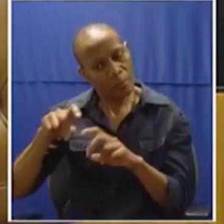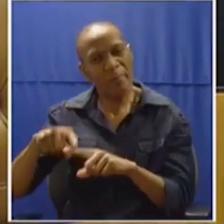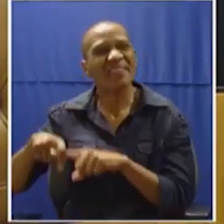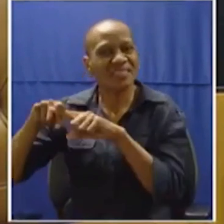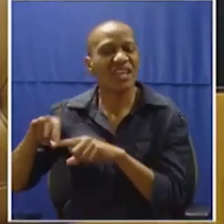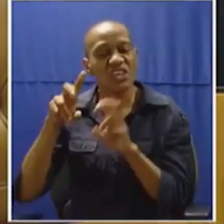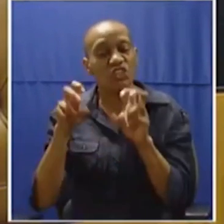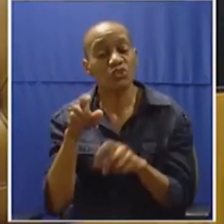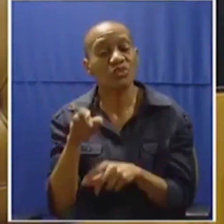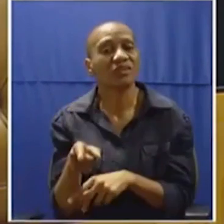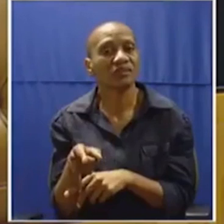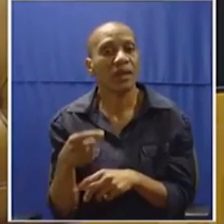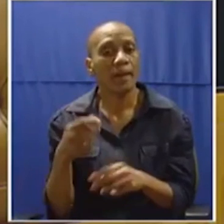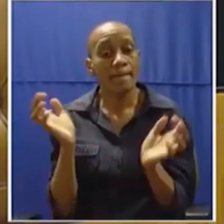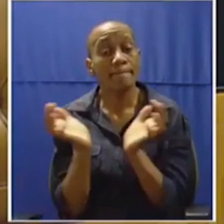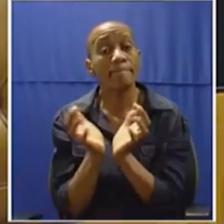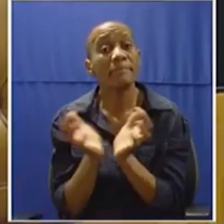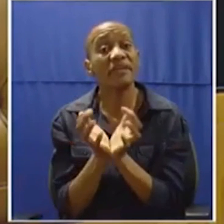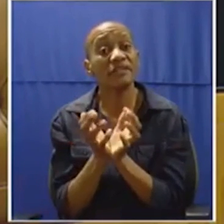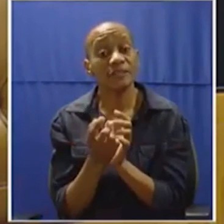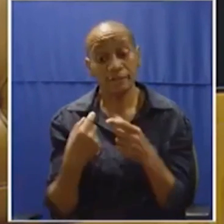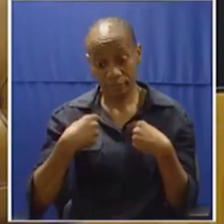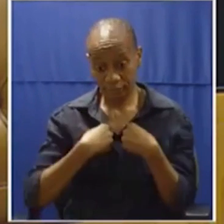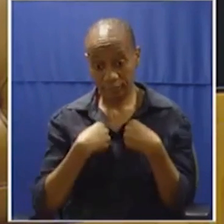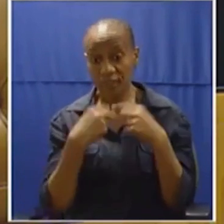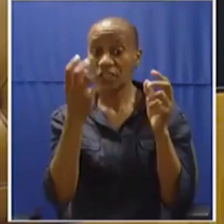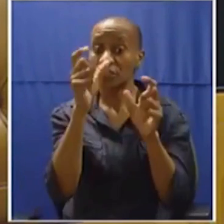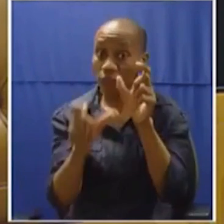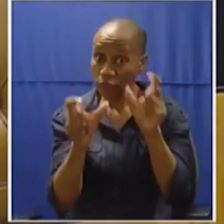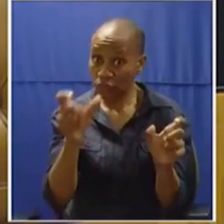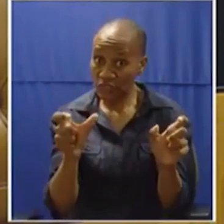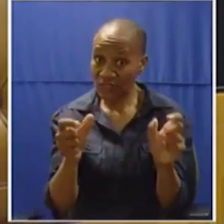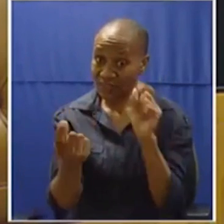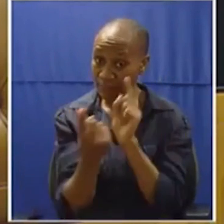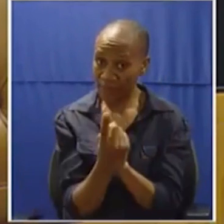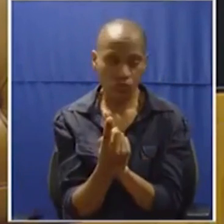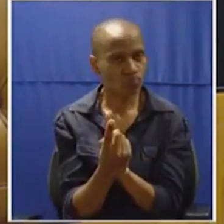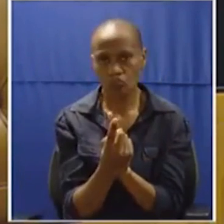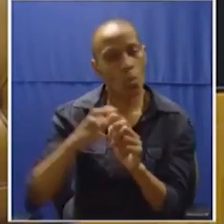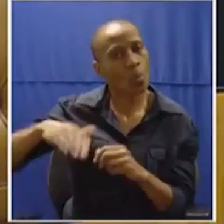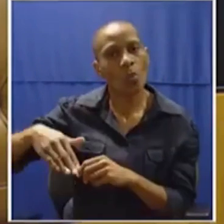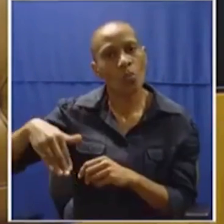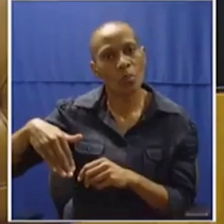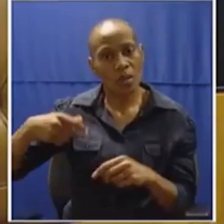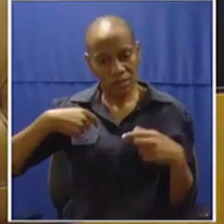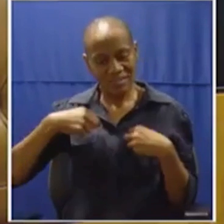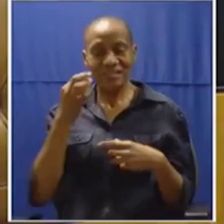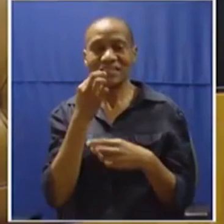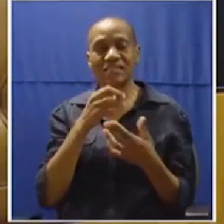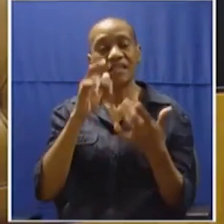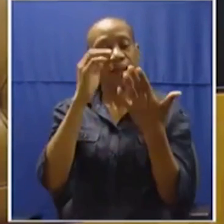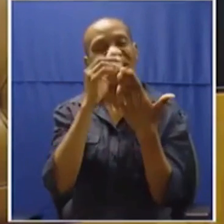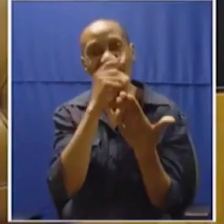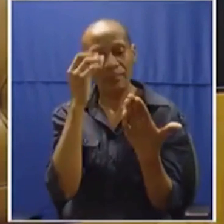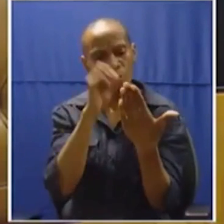A meeting with the students has not yet occurred. We have asked them to provide us a list of students who they